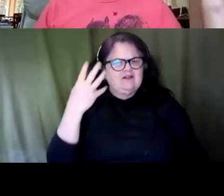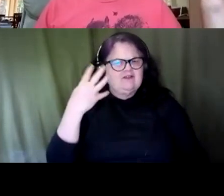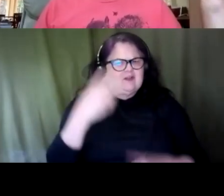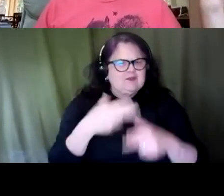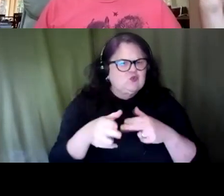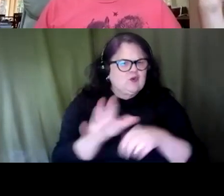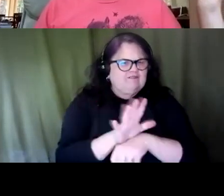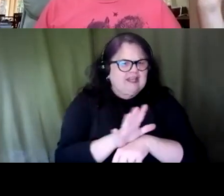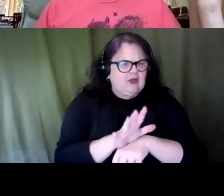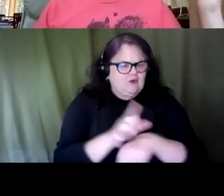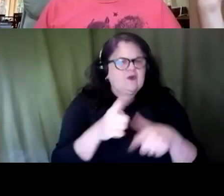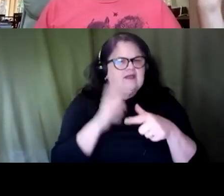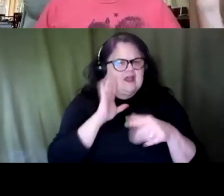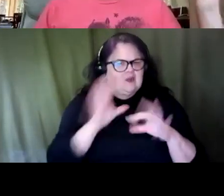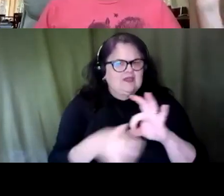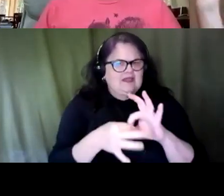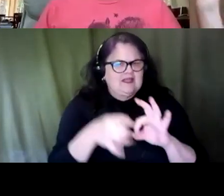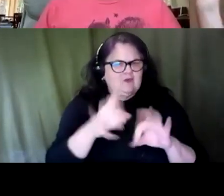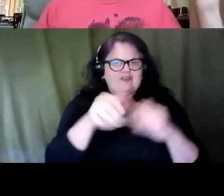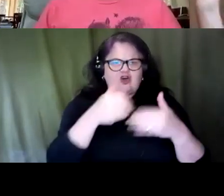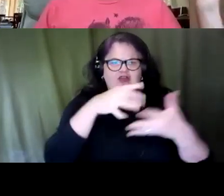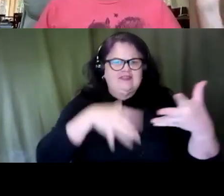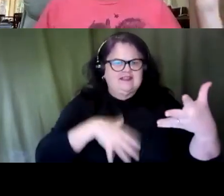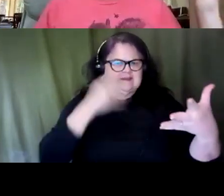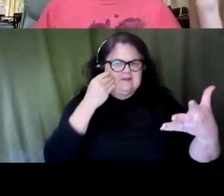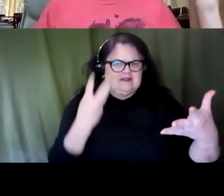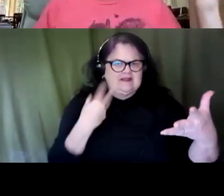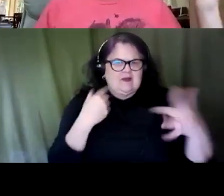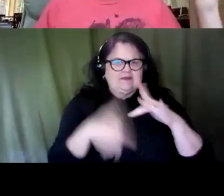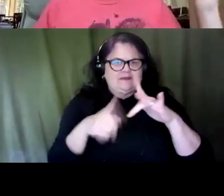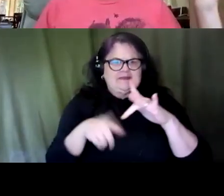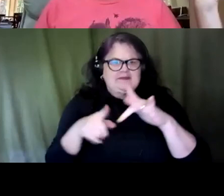it here of all this material that I'm now skipping over.